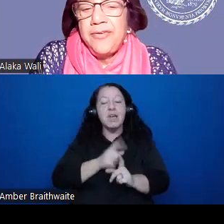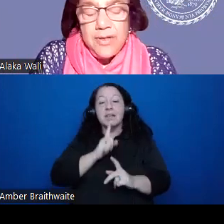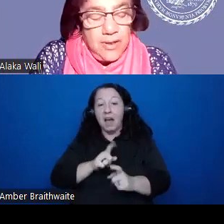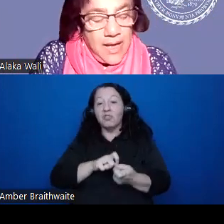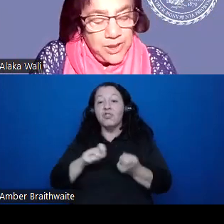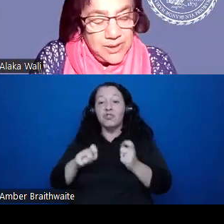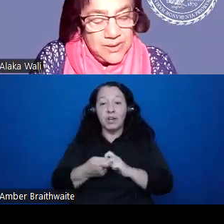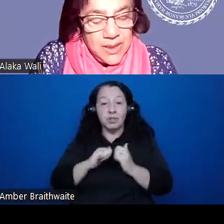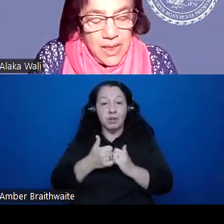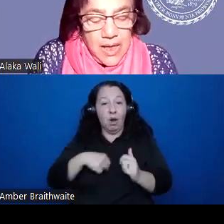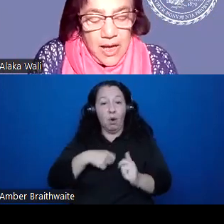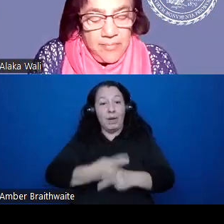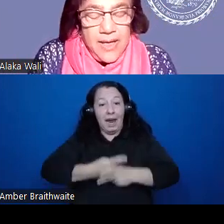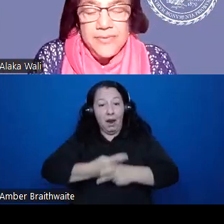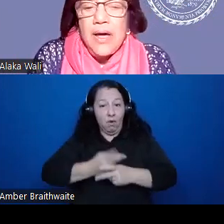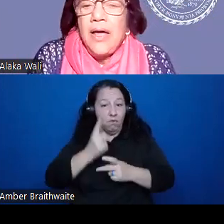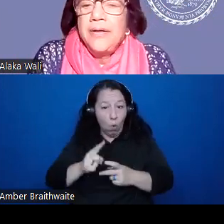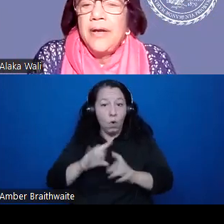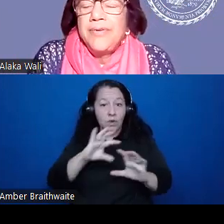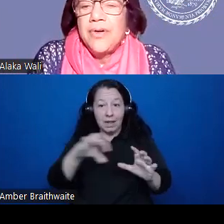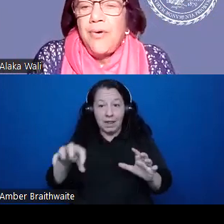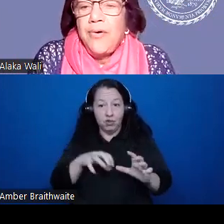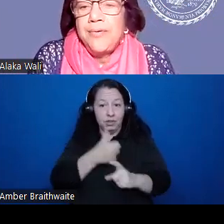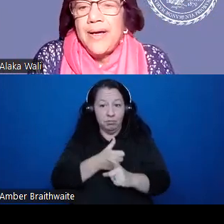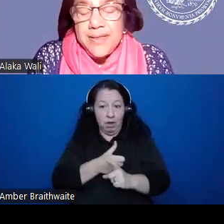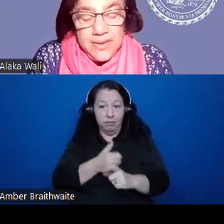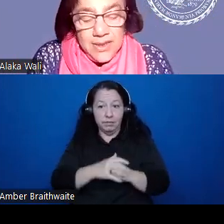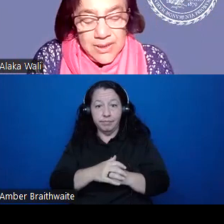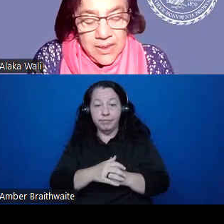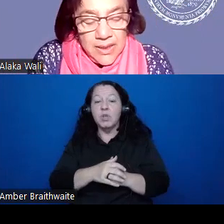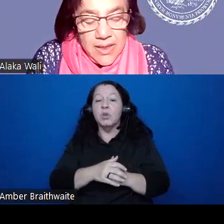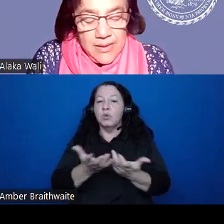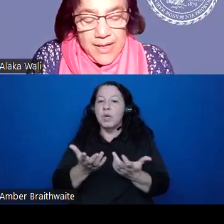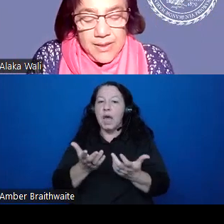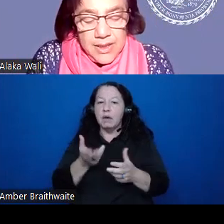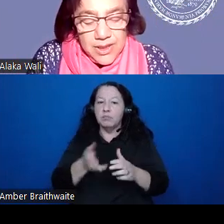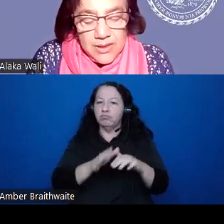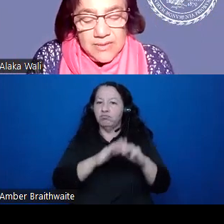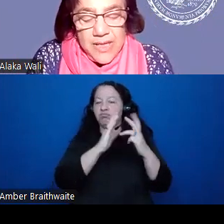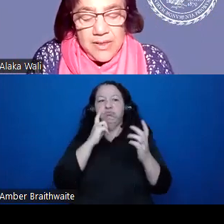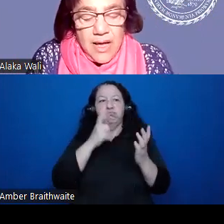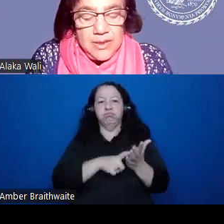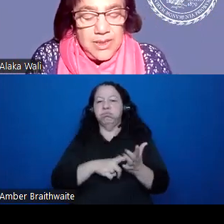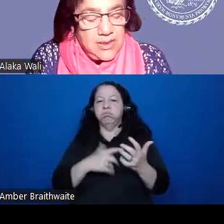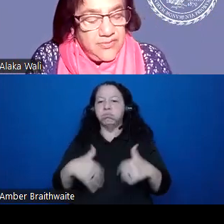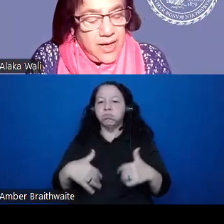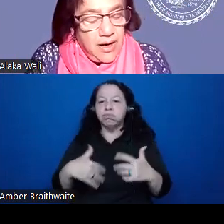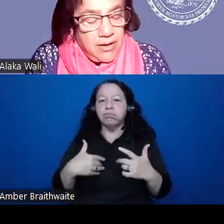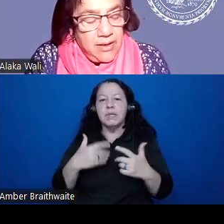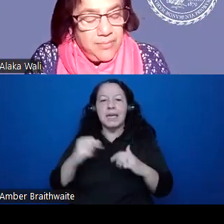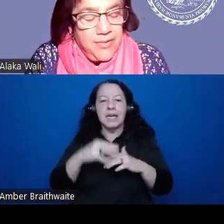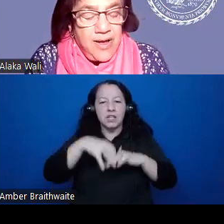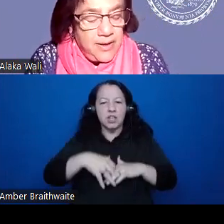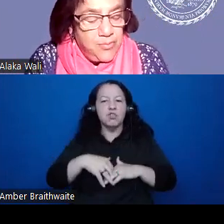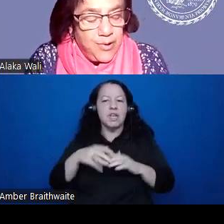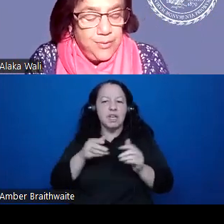care for the collections. And there was a growing recognition that indigenous methodologies of care